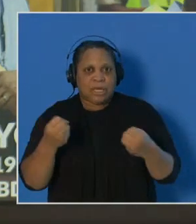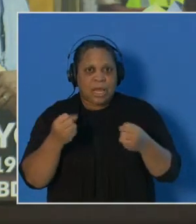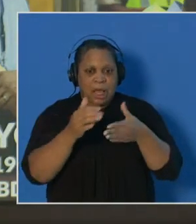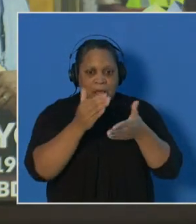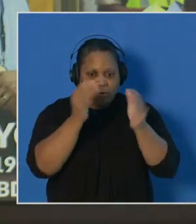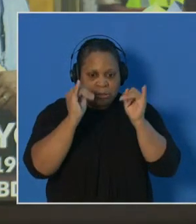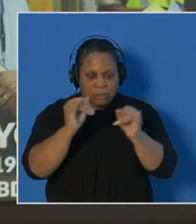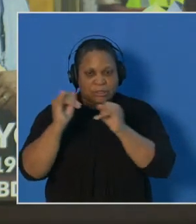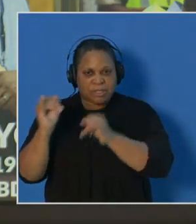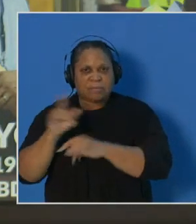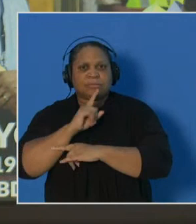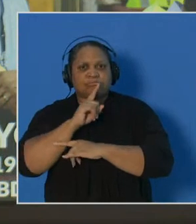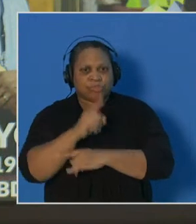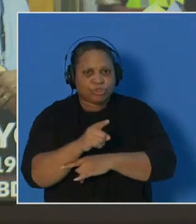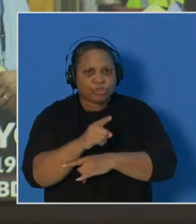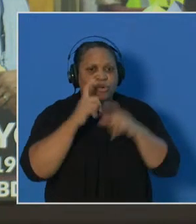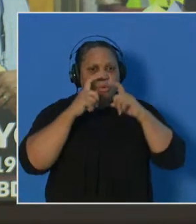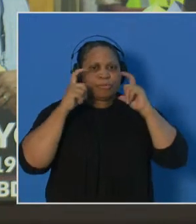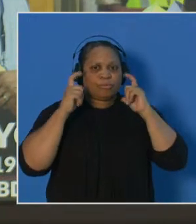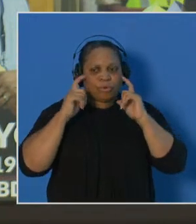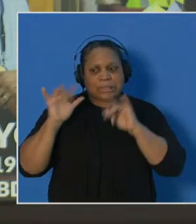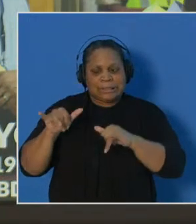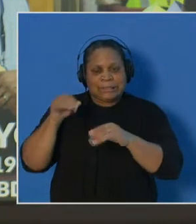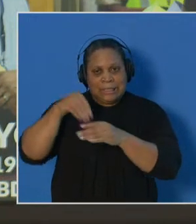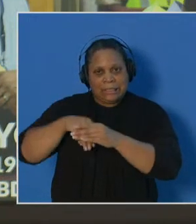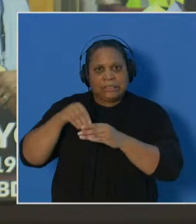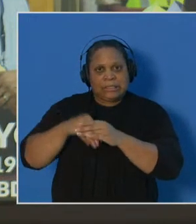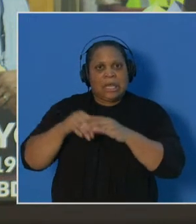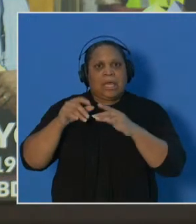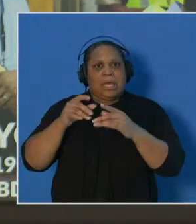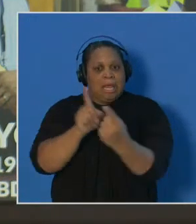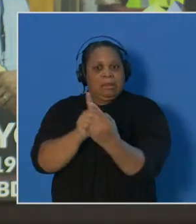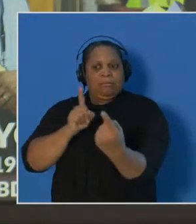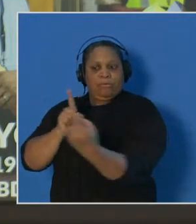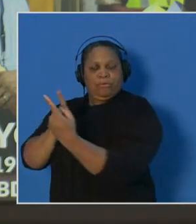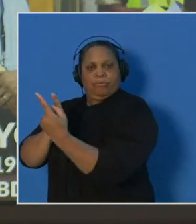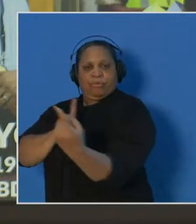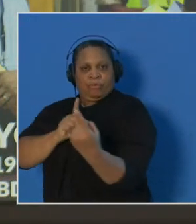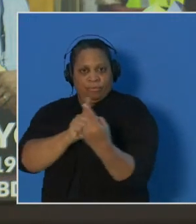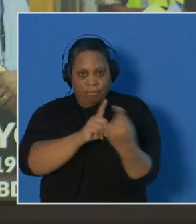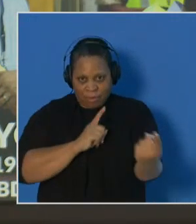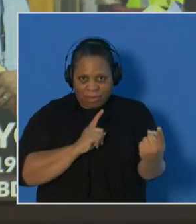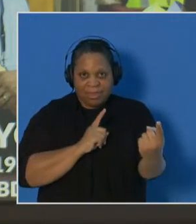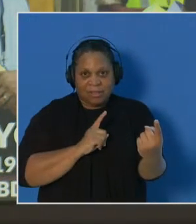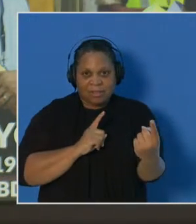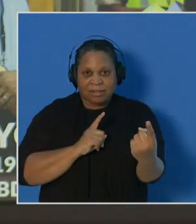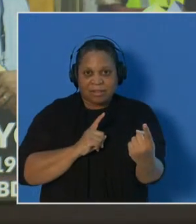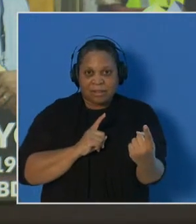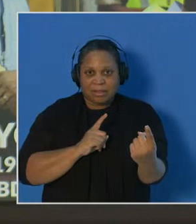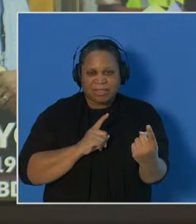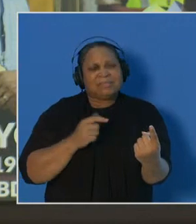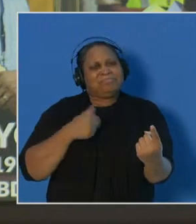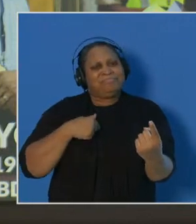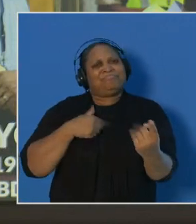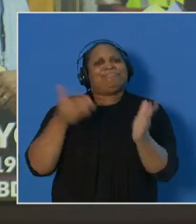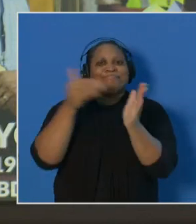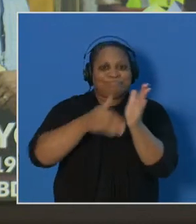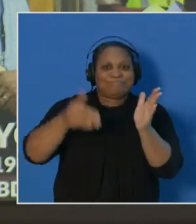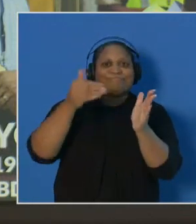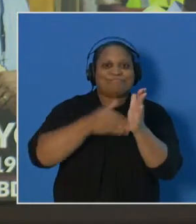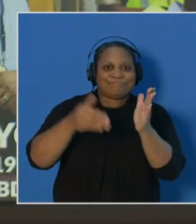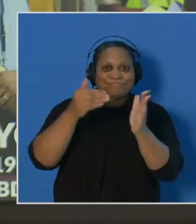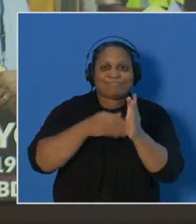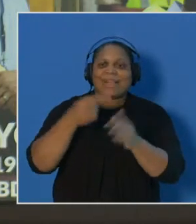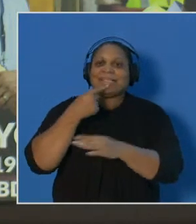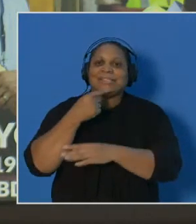continue to make sure that you are wearing your mask and maintaining physical distance. As I have said many times, following